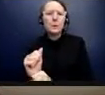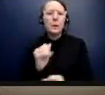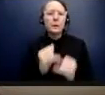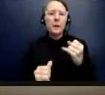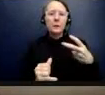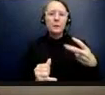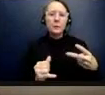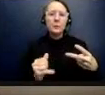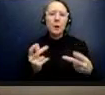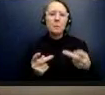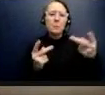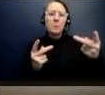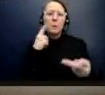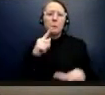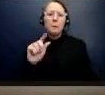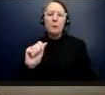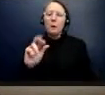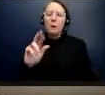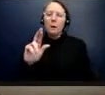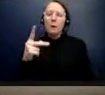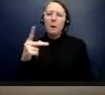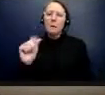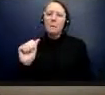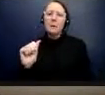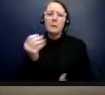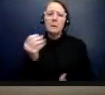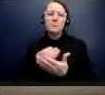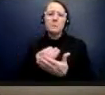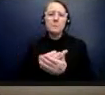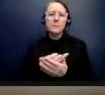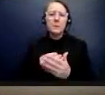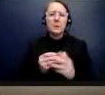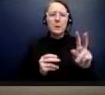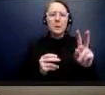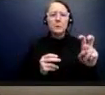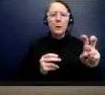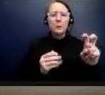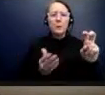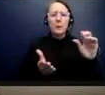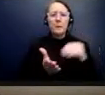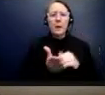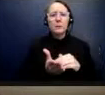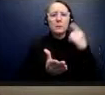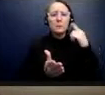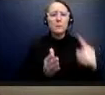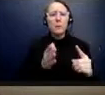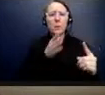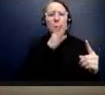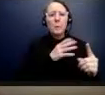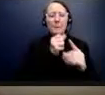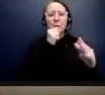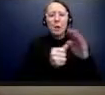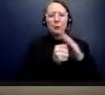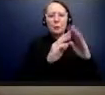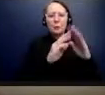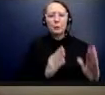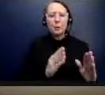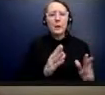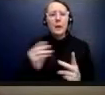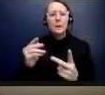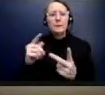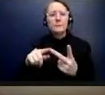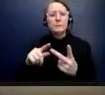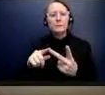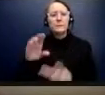ARPA funding, women's shelter expansion, an additional $200,000 one-time grant, and then a restoration of the